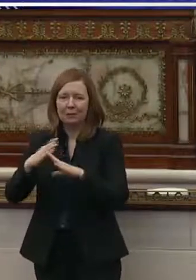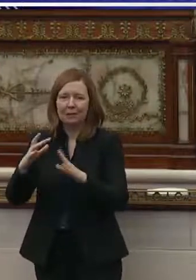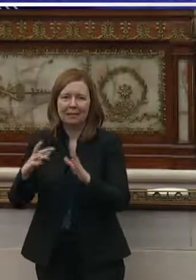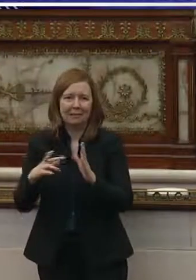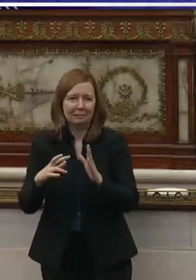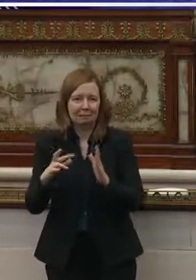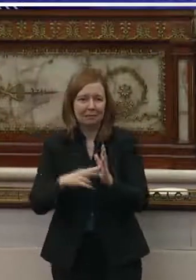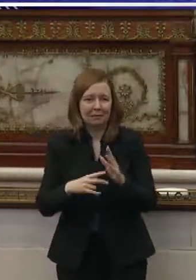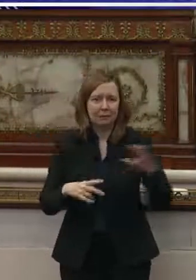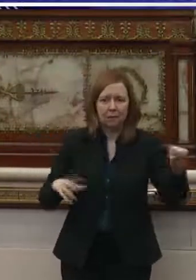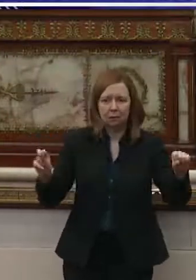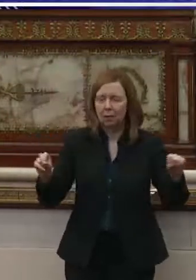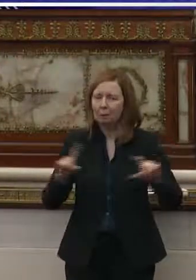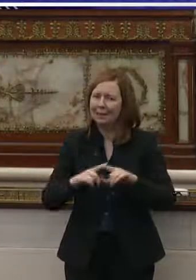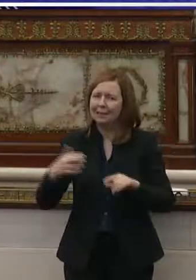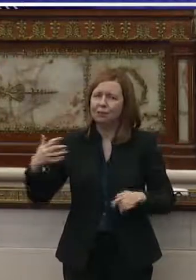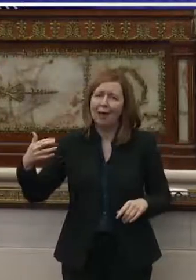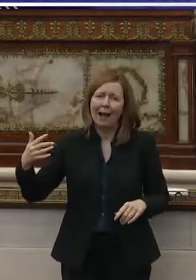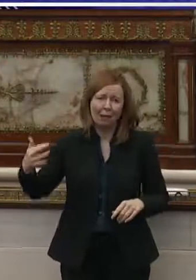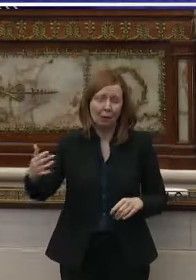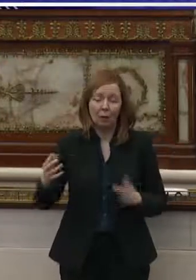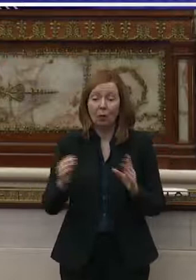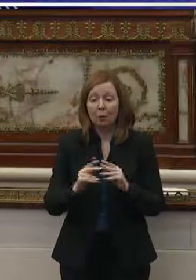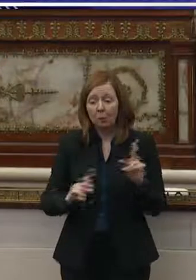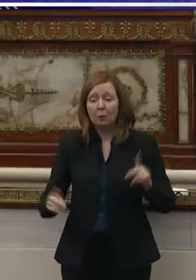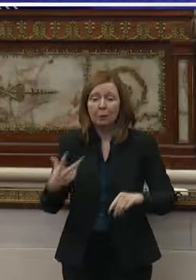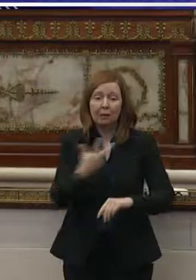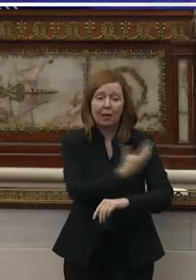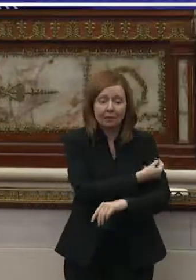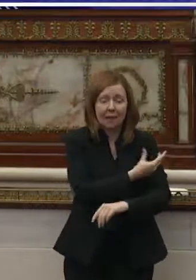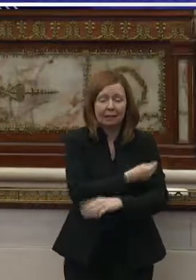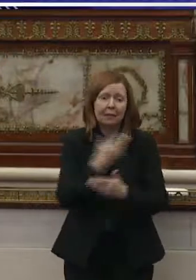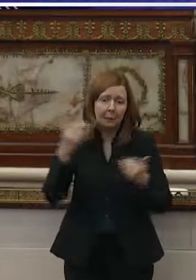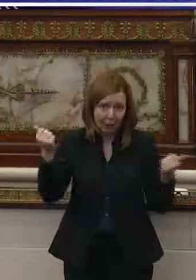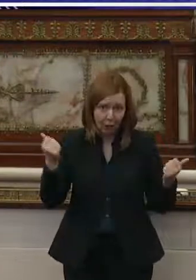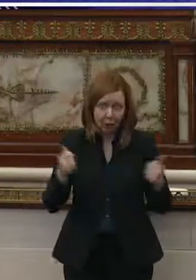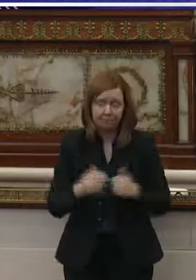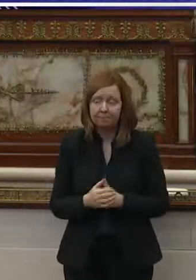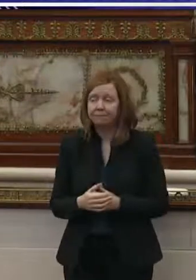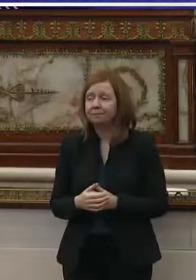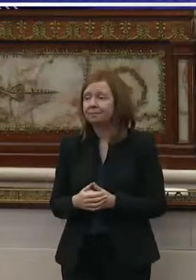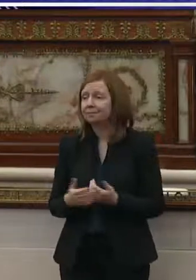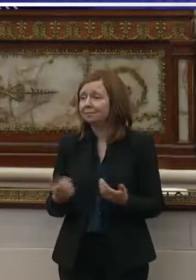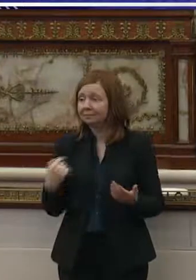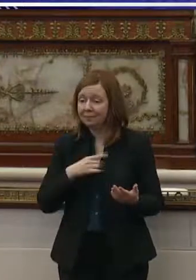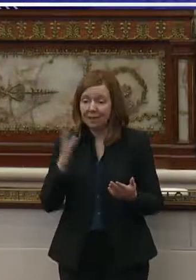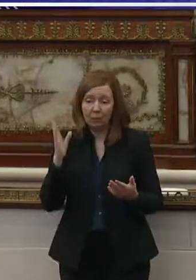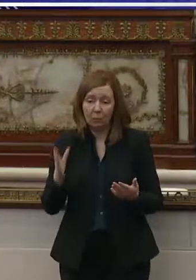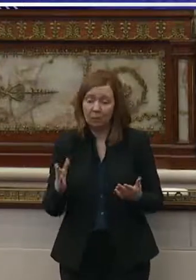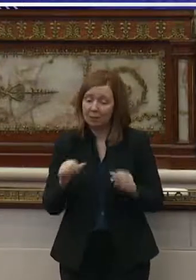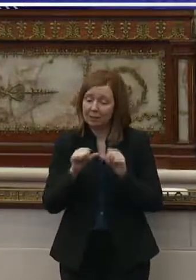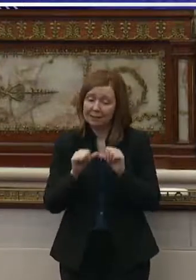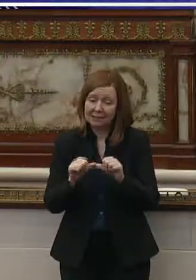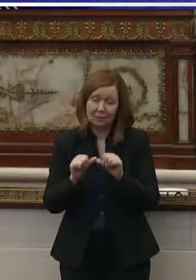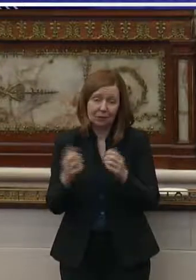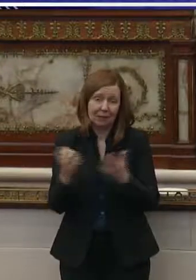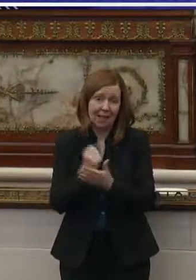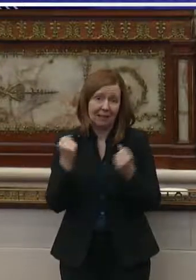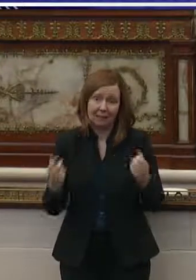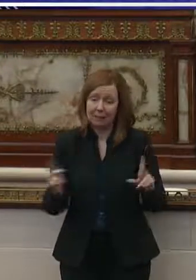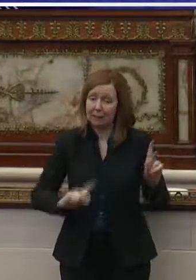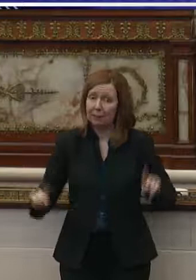thing. It's more of a gradual thing. The more percentage of people who have vaccinated, the better. And we're going to just continue to get as many